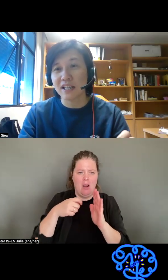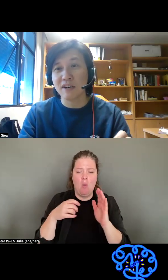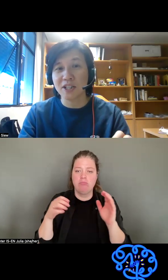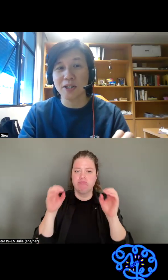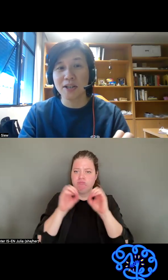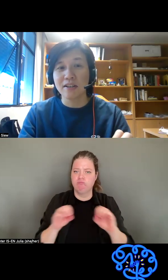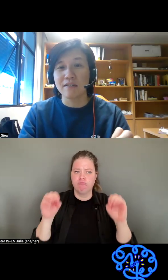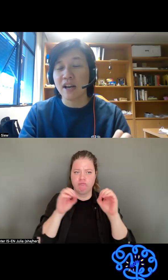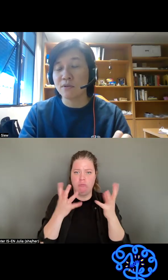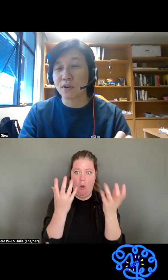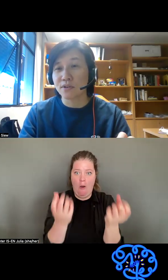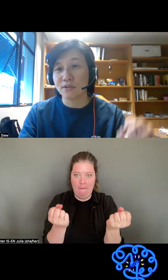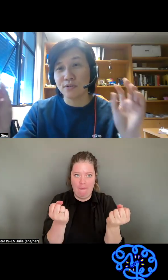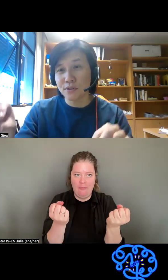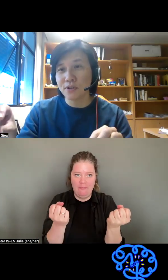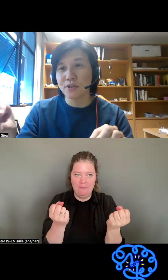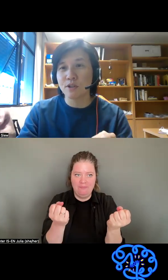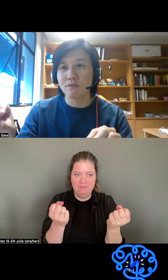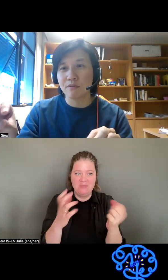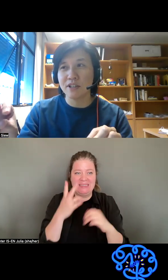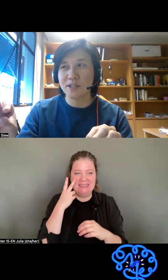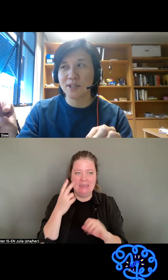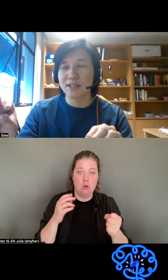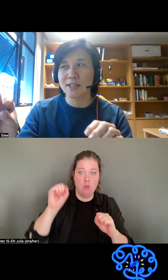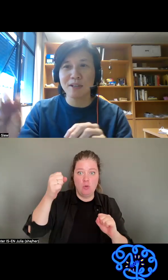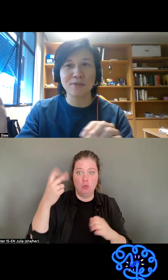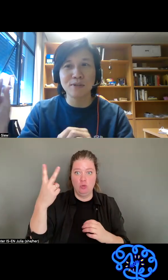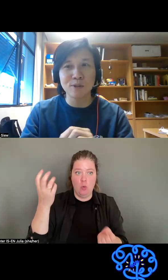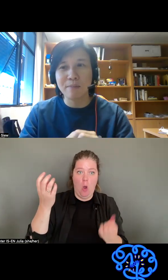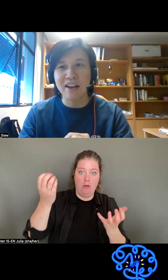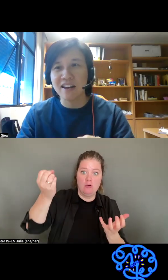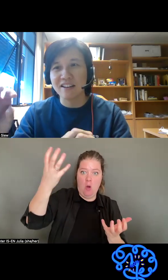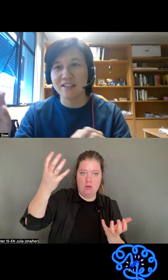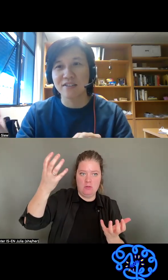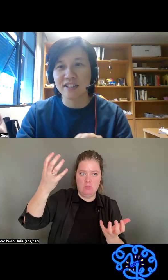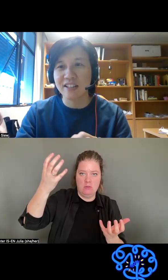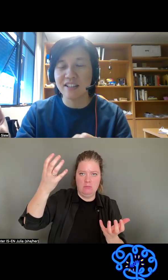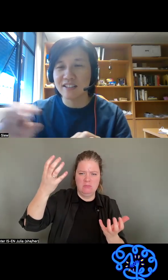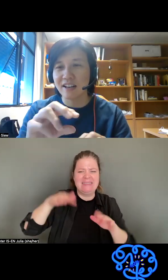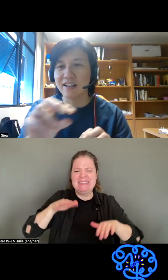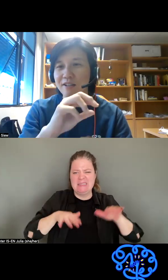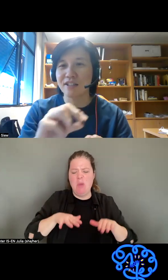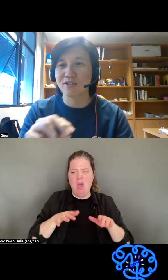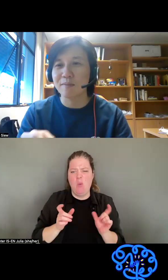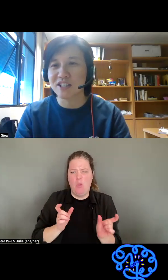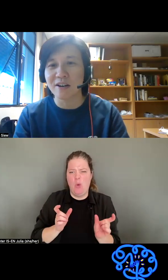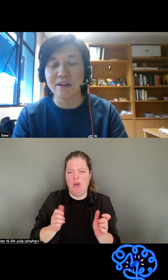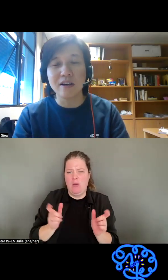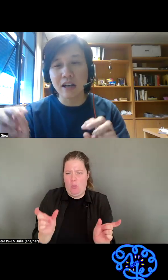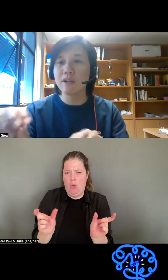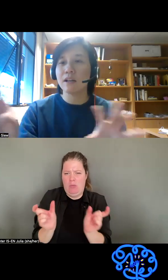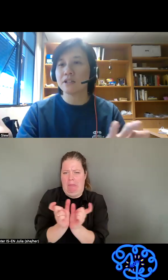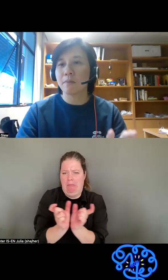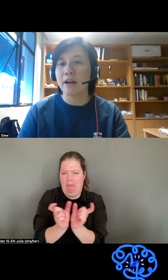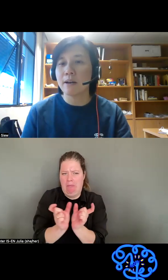put activation values on two nodes, which is similar to the word pair sort of studies that I described just now.